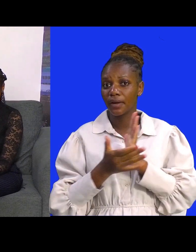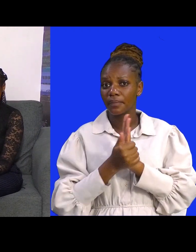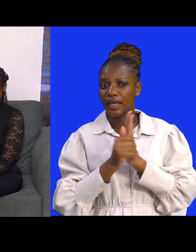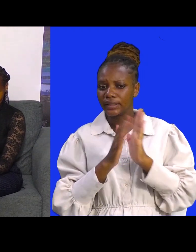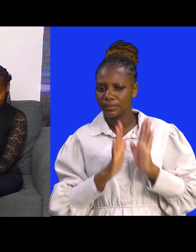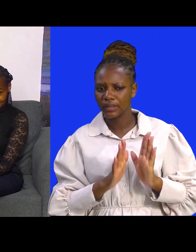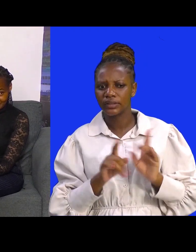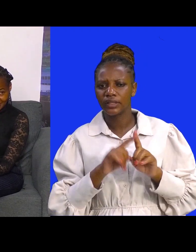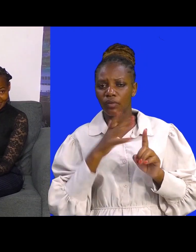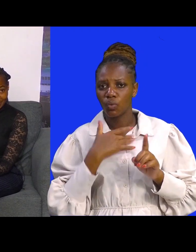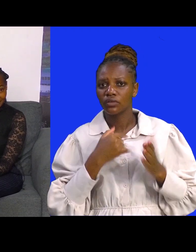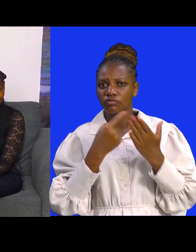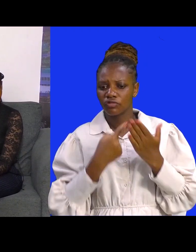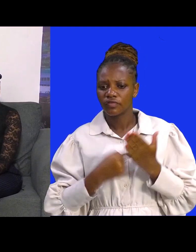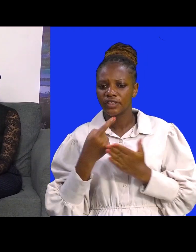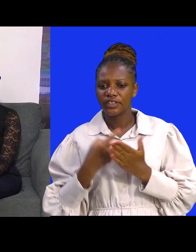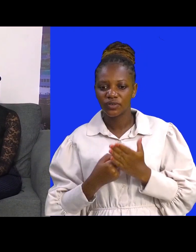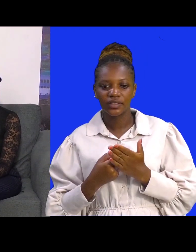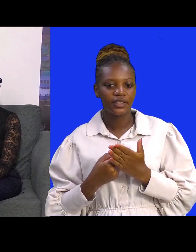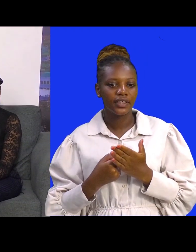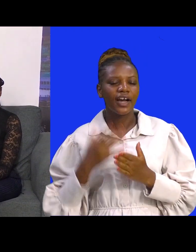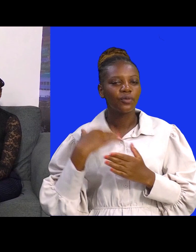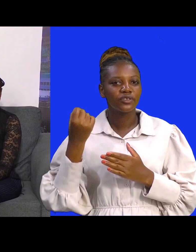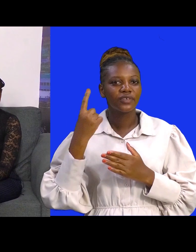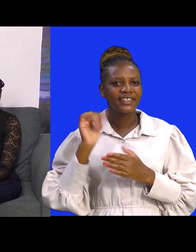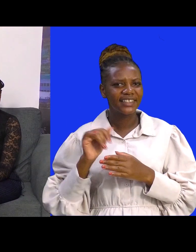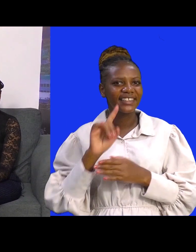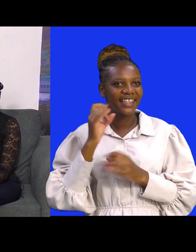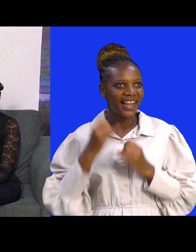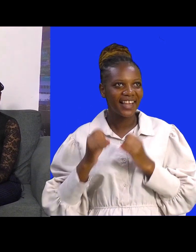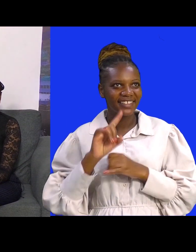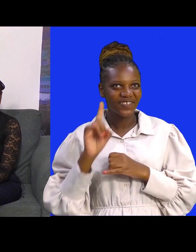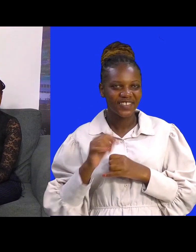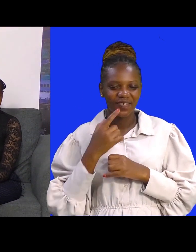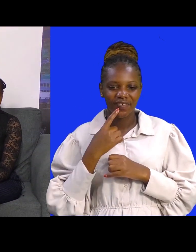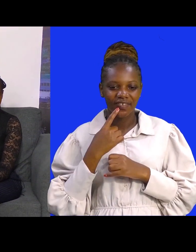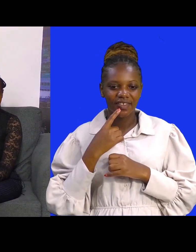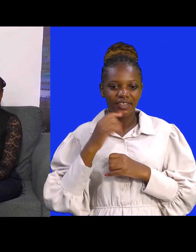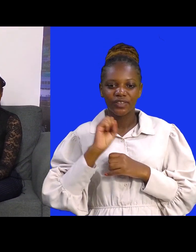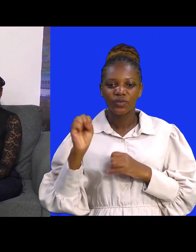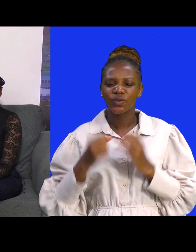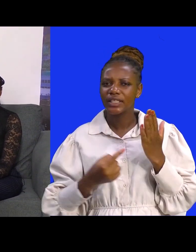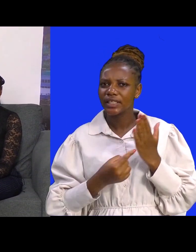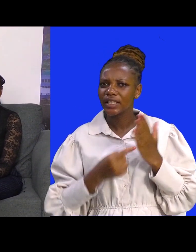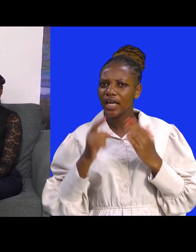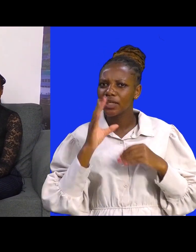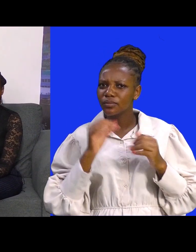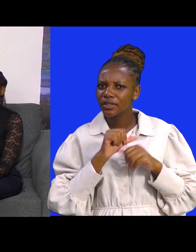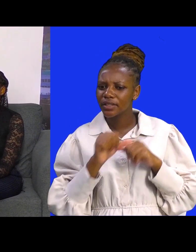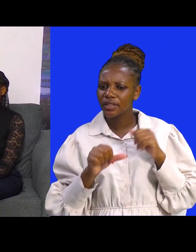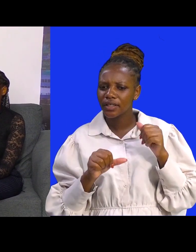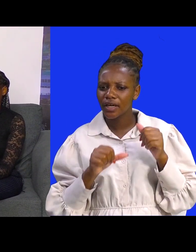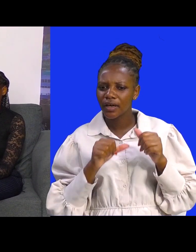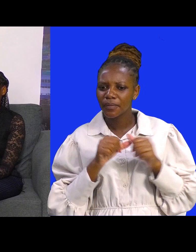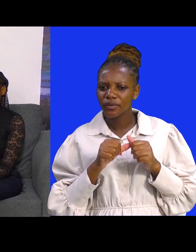an expert to hold a conversation and be able to understand things and ask questions. So technically, we are